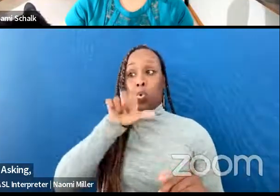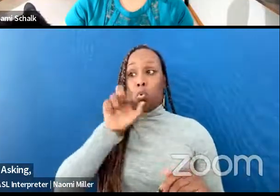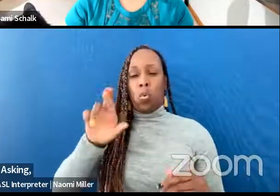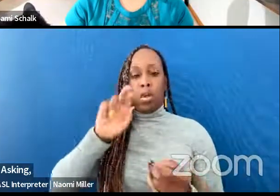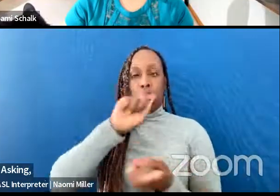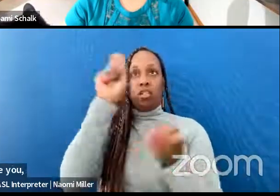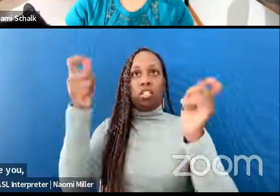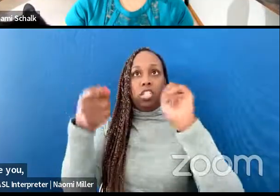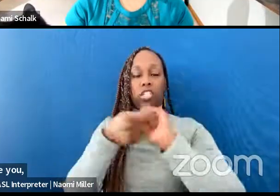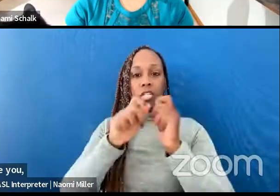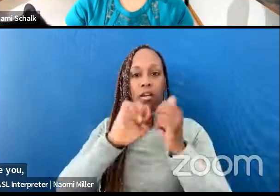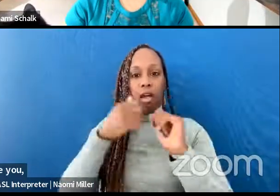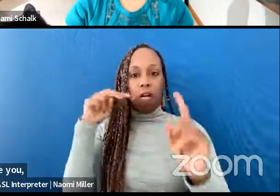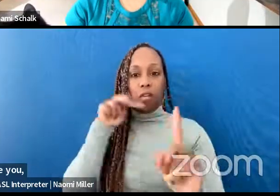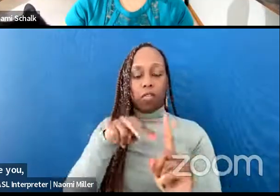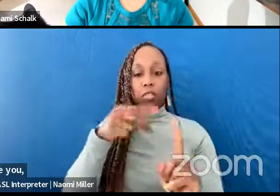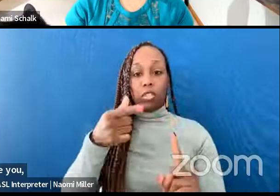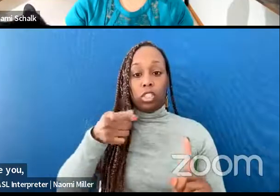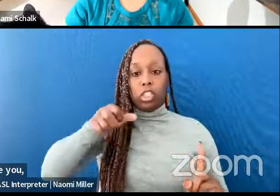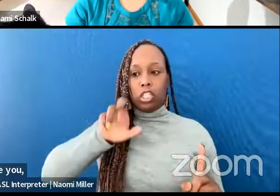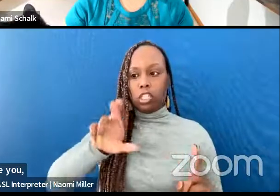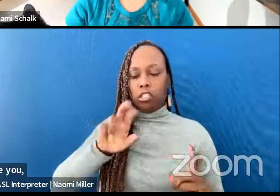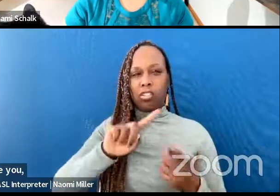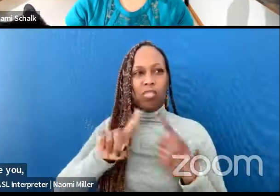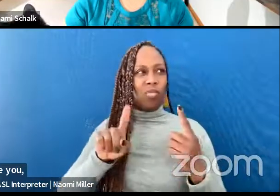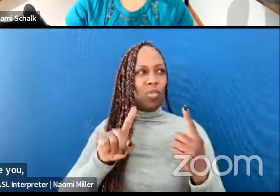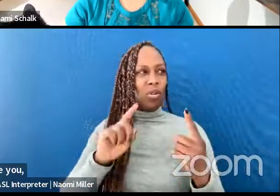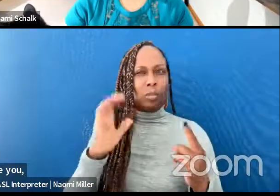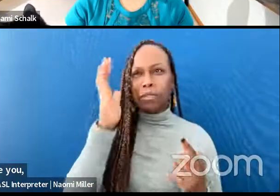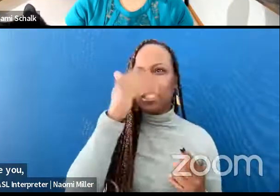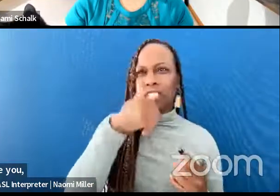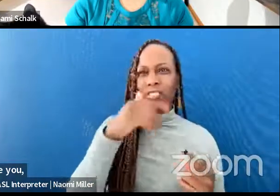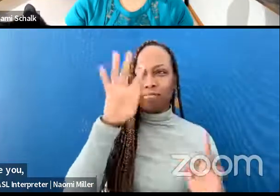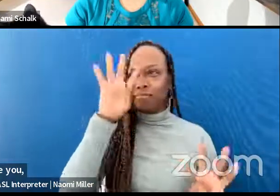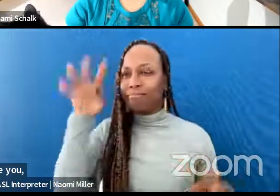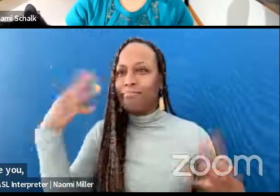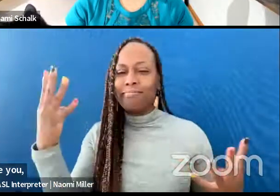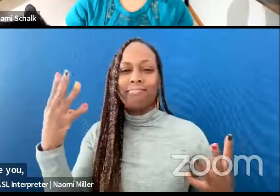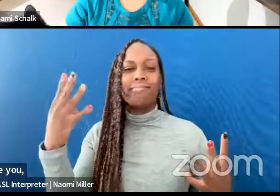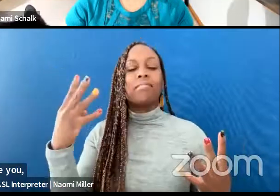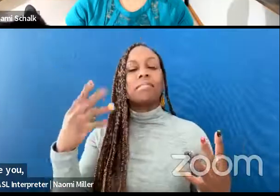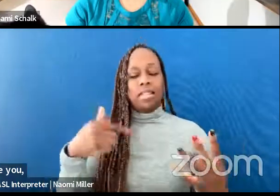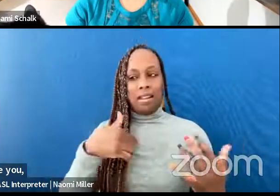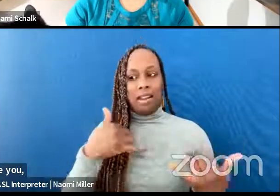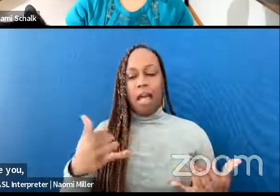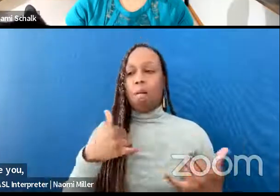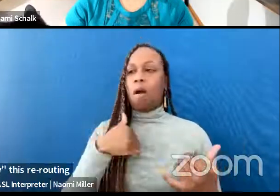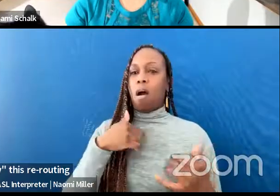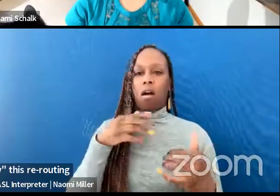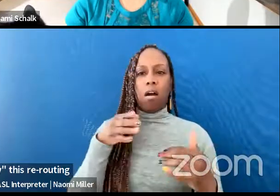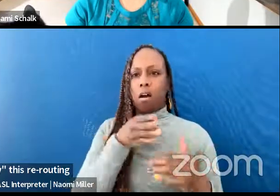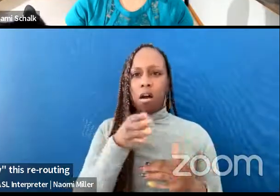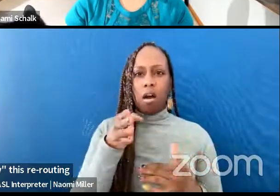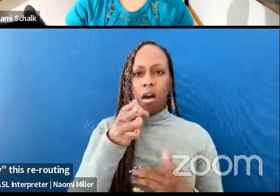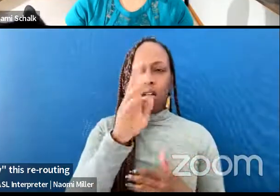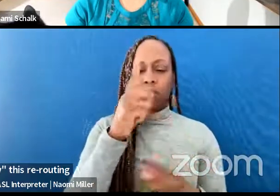through revision, mystery, and absurdity places us on a twisting path to the current